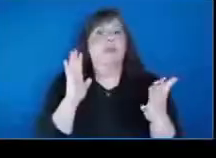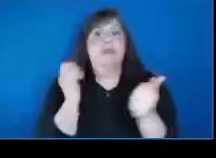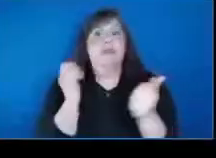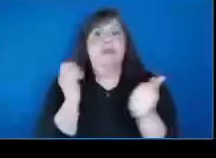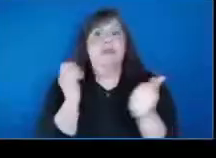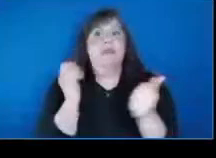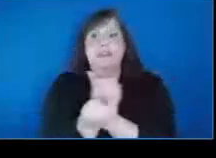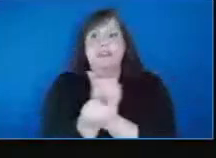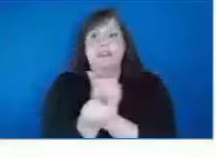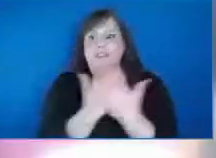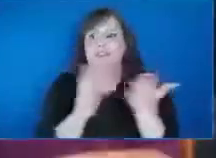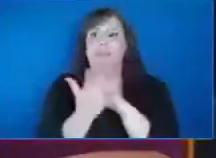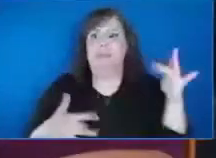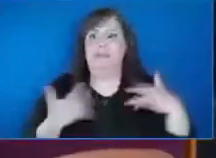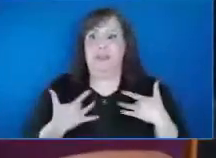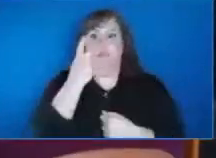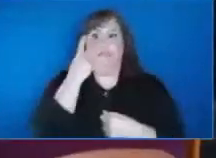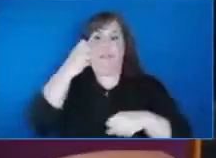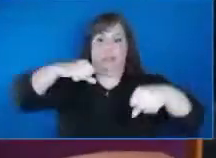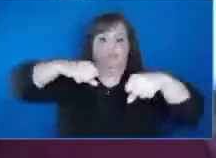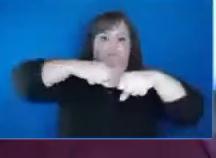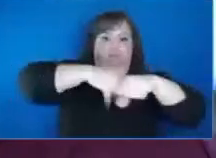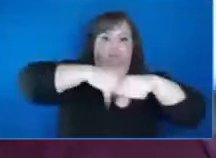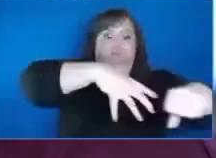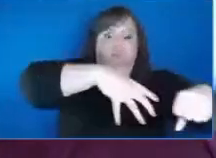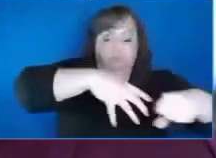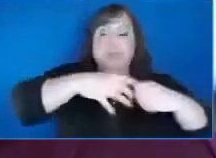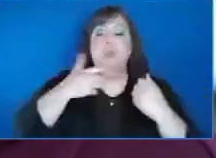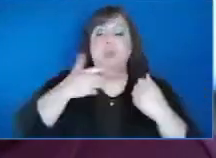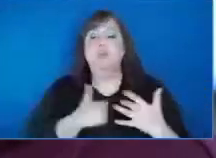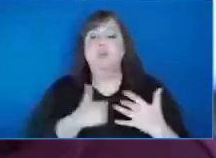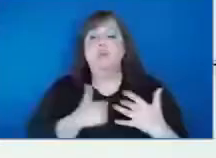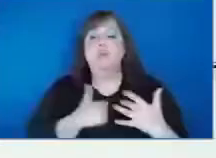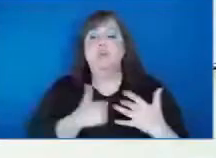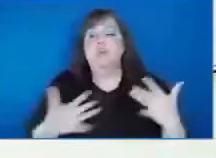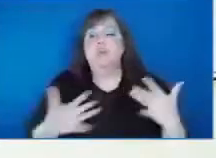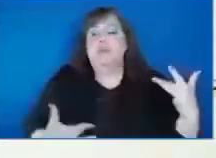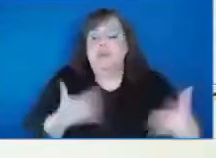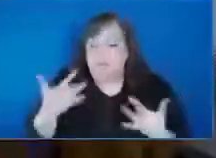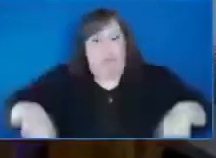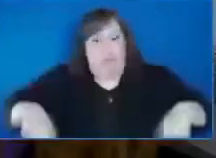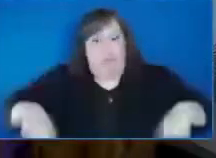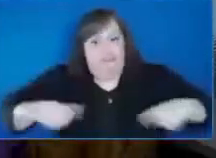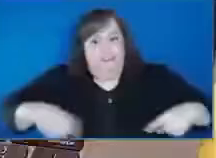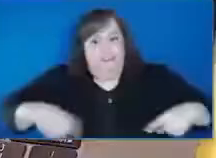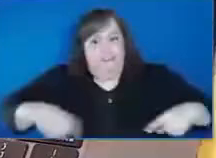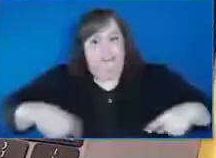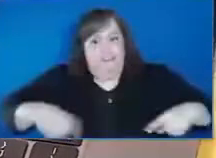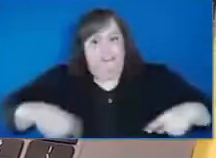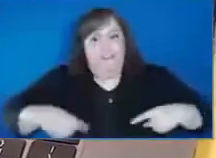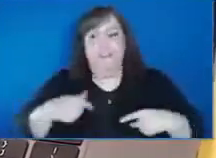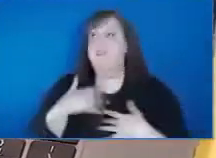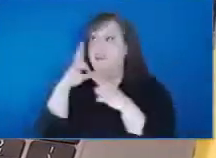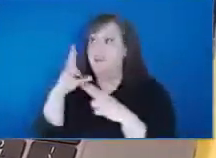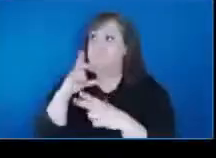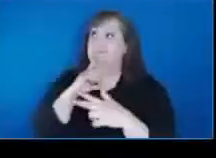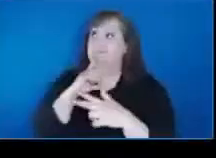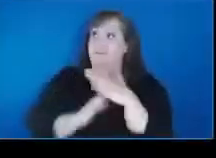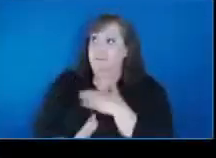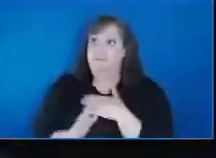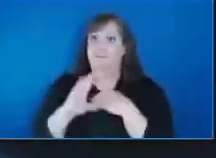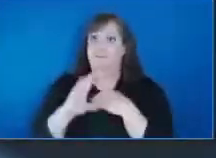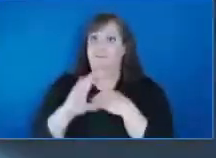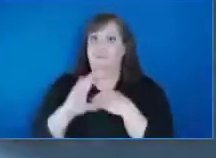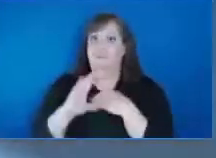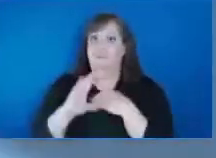seeing impact. We're super excited and nervous as well. I feel really honored and humbled to be working in an area